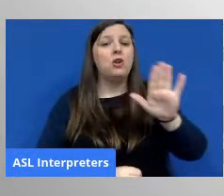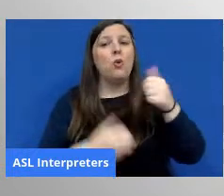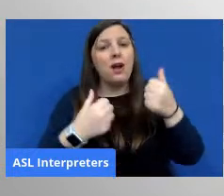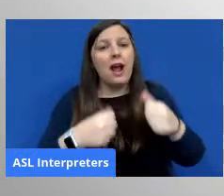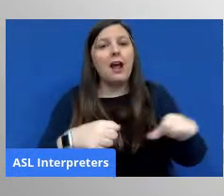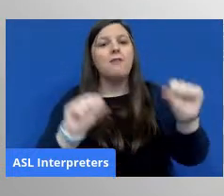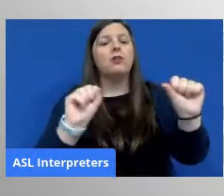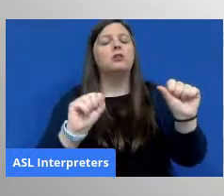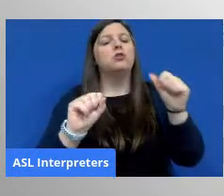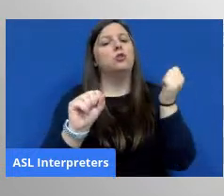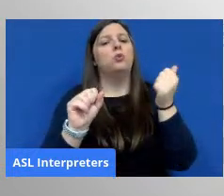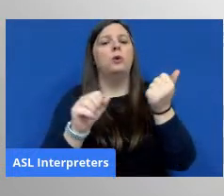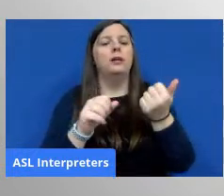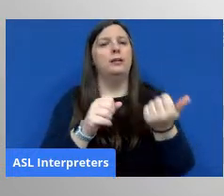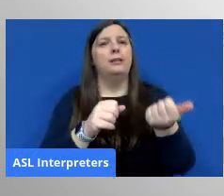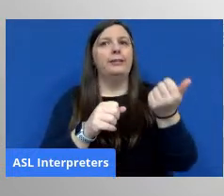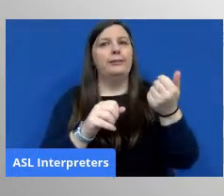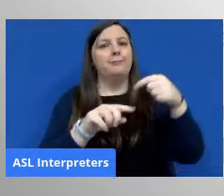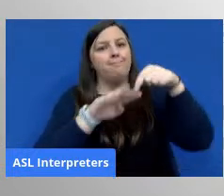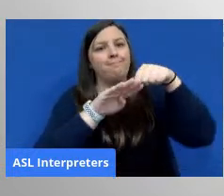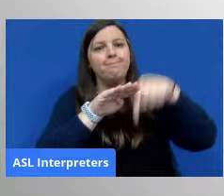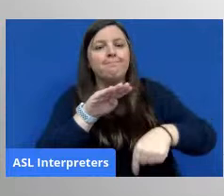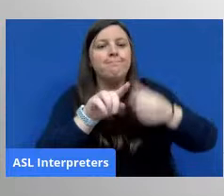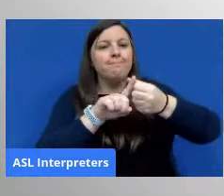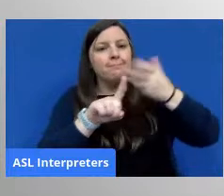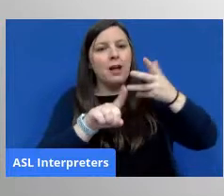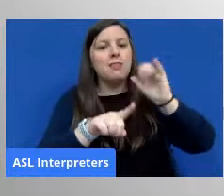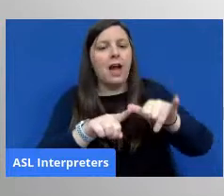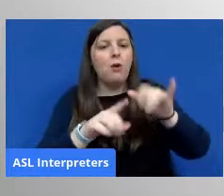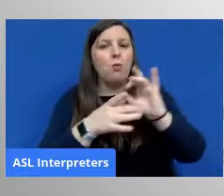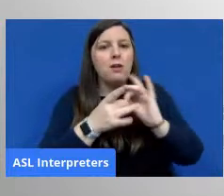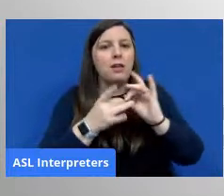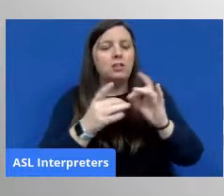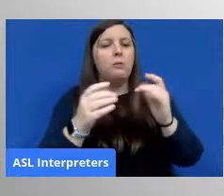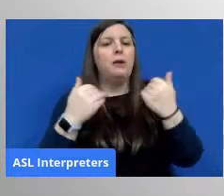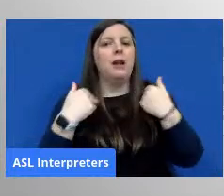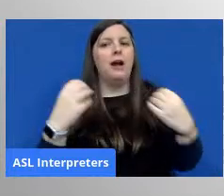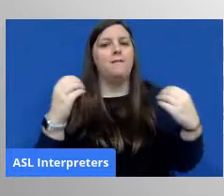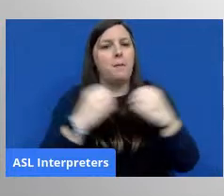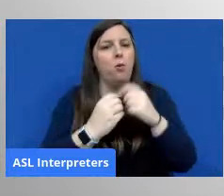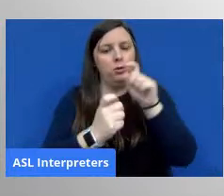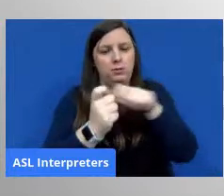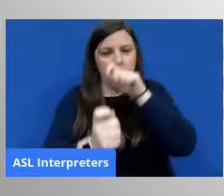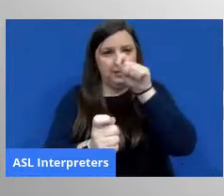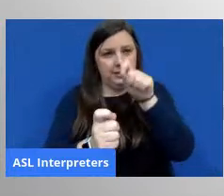bit more and have more specific things that we're working on with the county government.